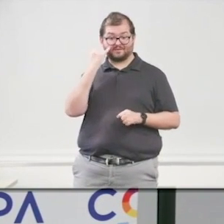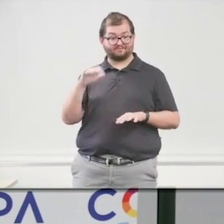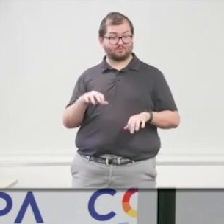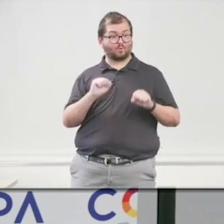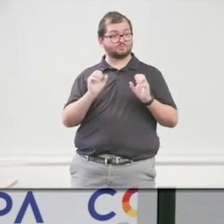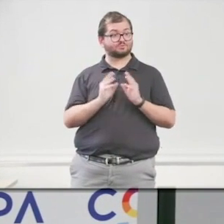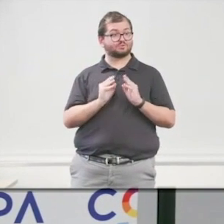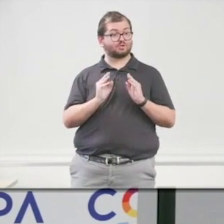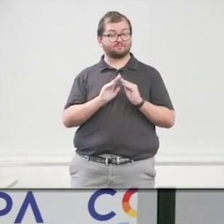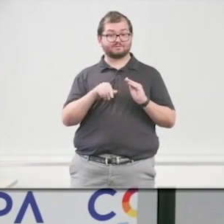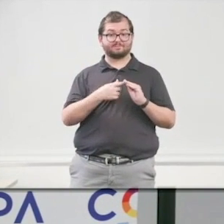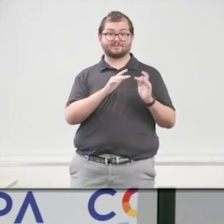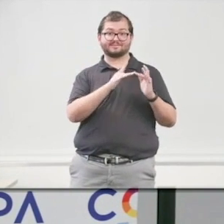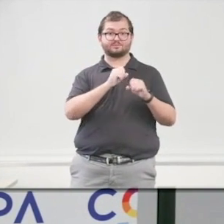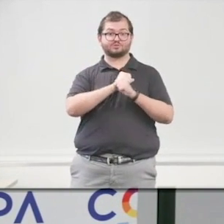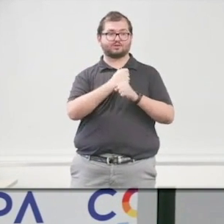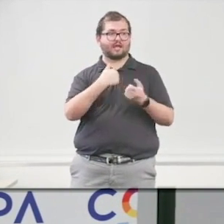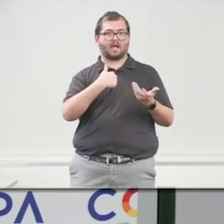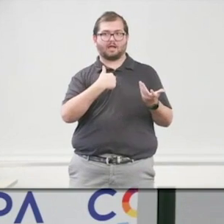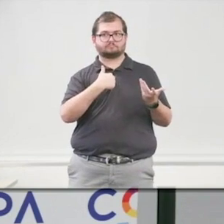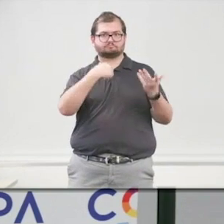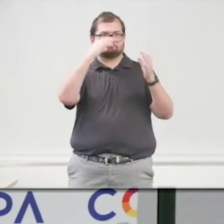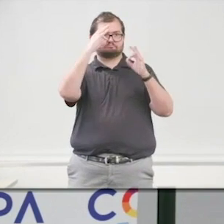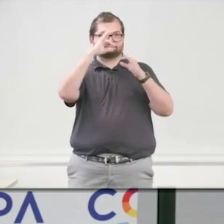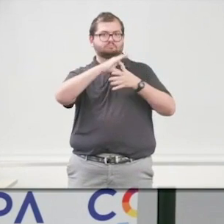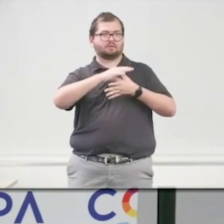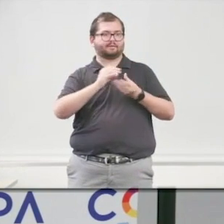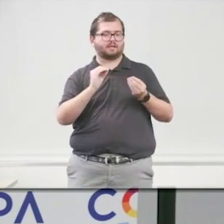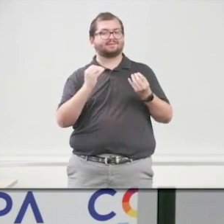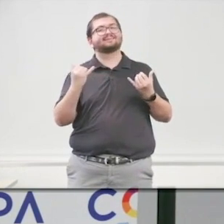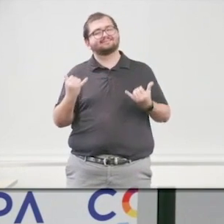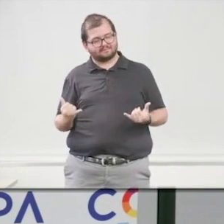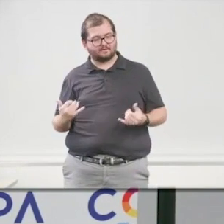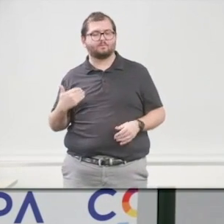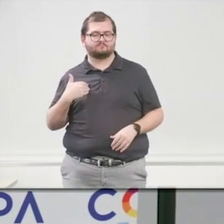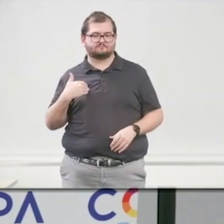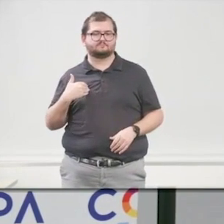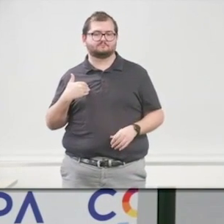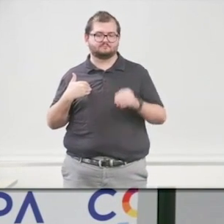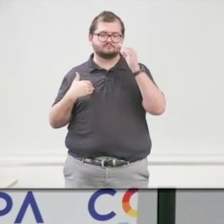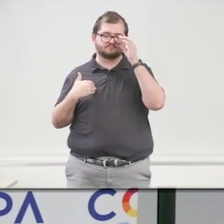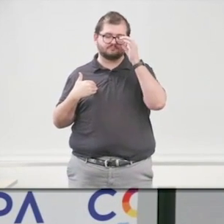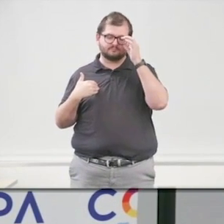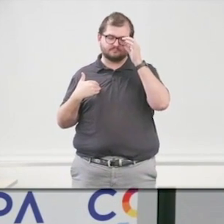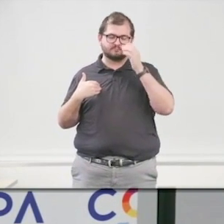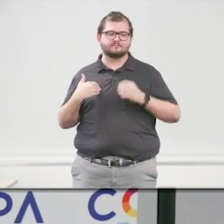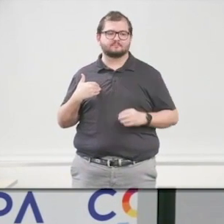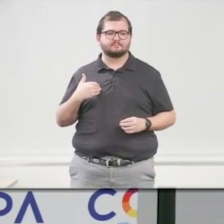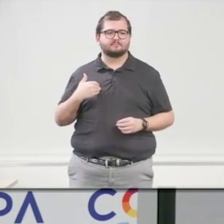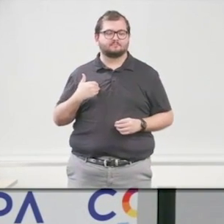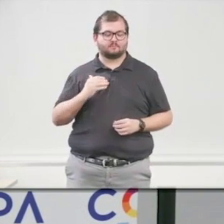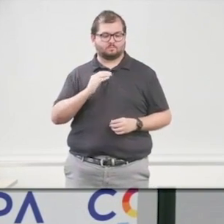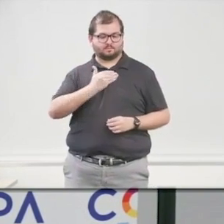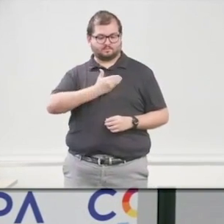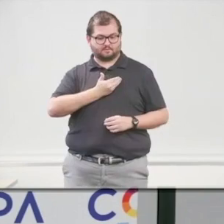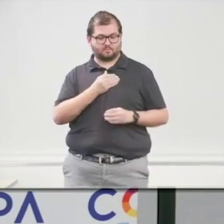I would have no context for you. Now, I do have context for you. I would say at the organization, currently